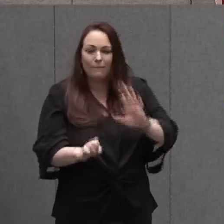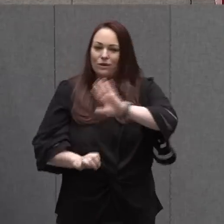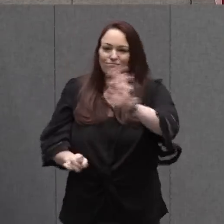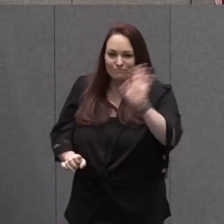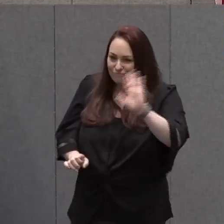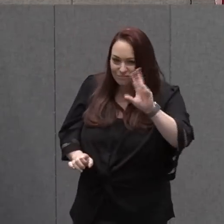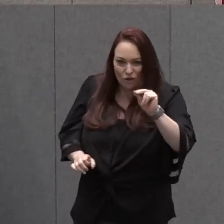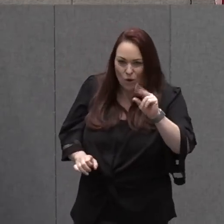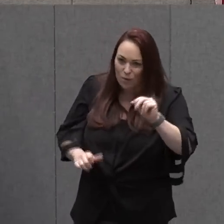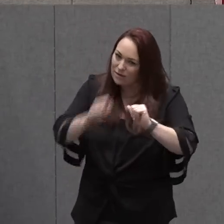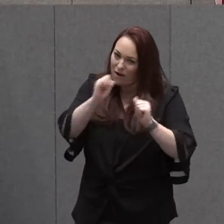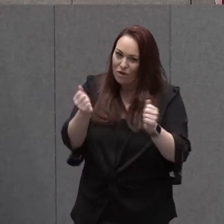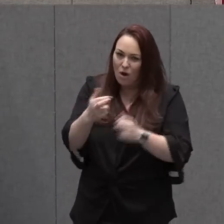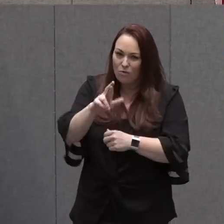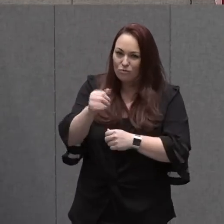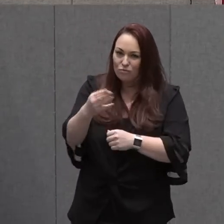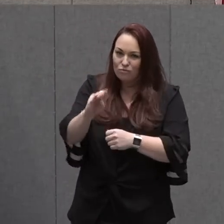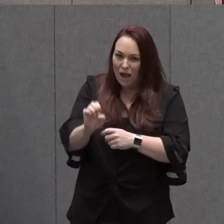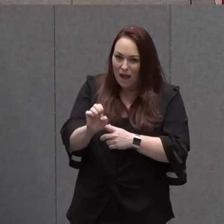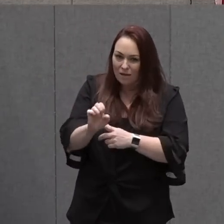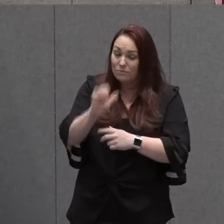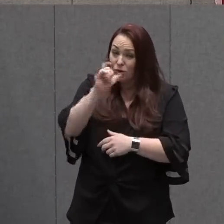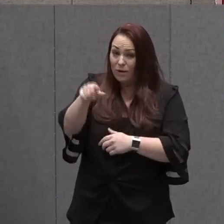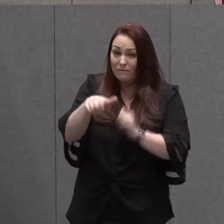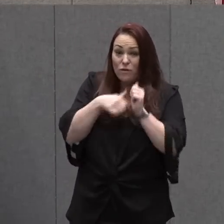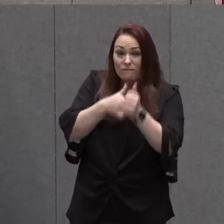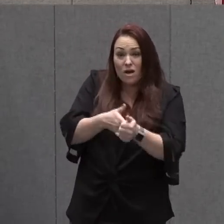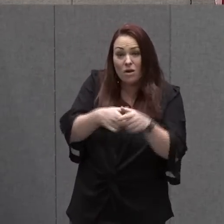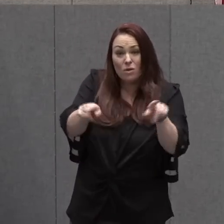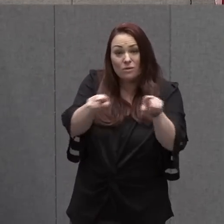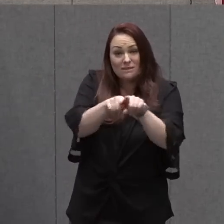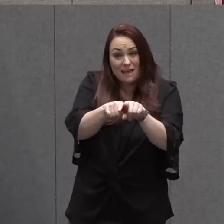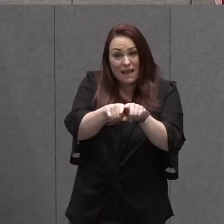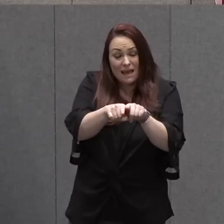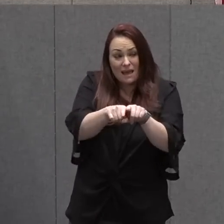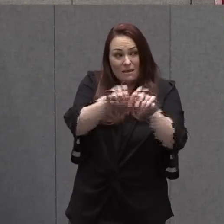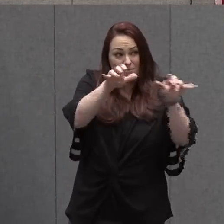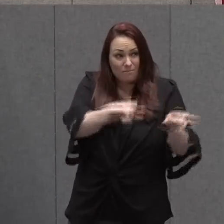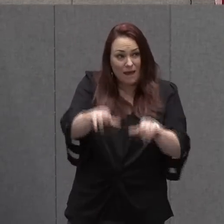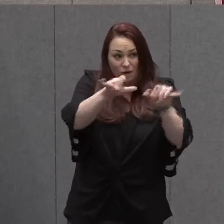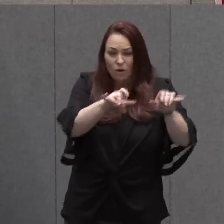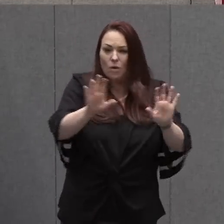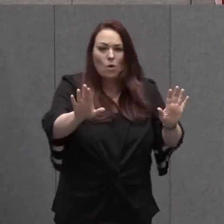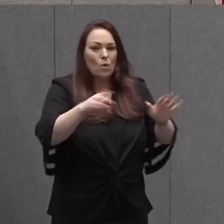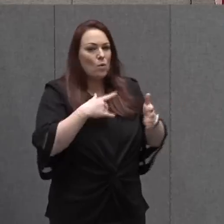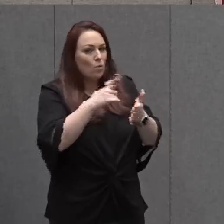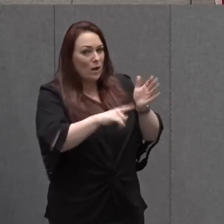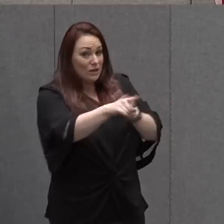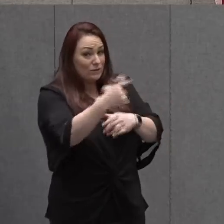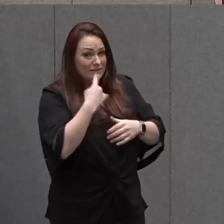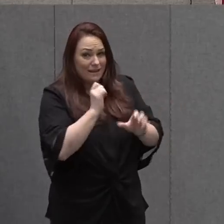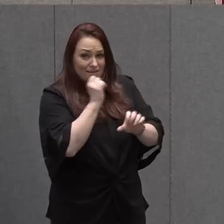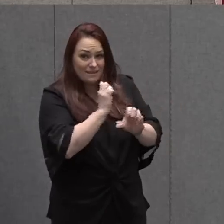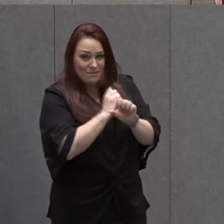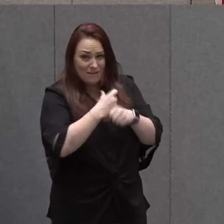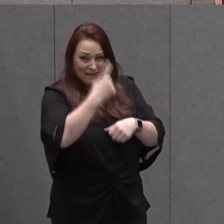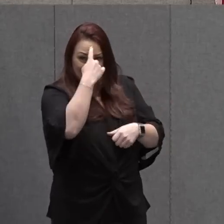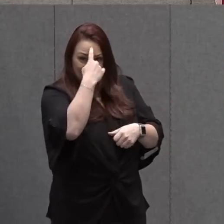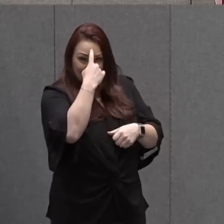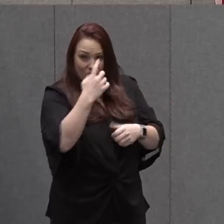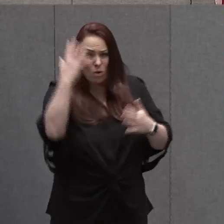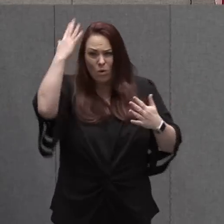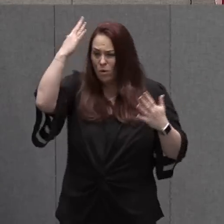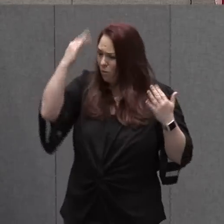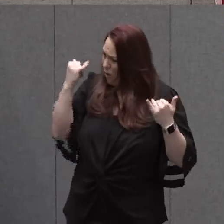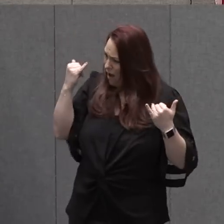rhyme. They don't all have to follow like the same pattern. What you're saying doesn't make sense, Miss Garcia. I